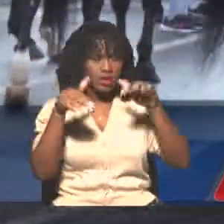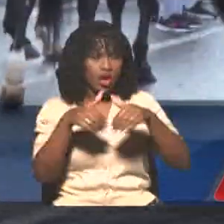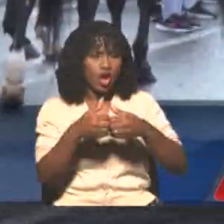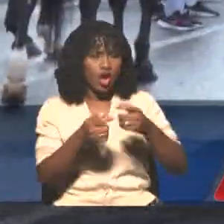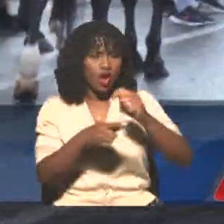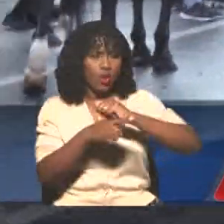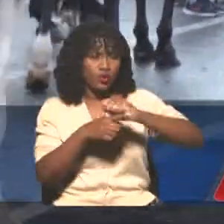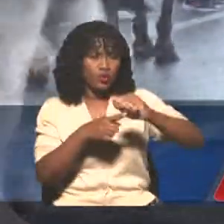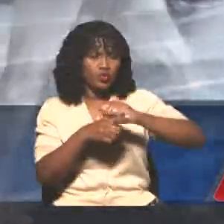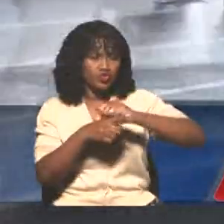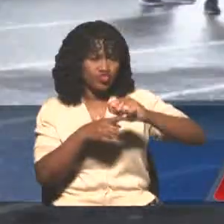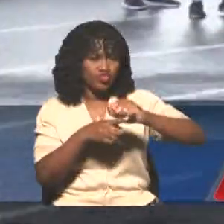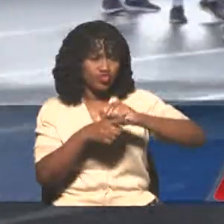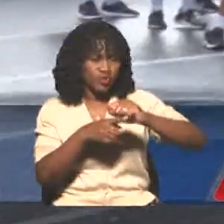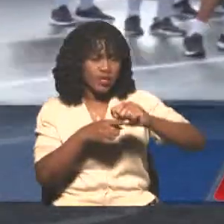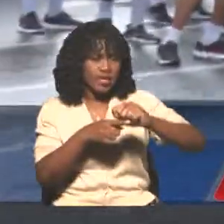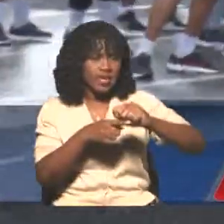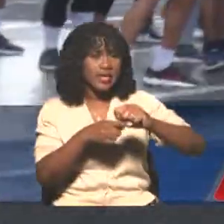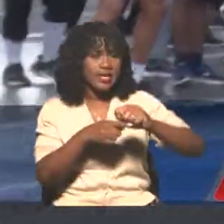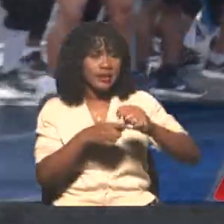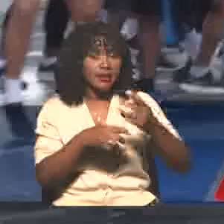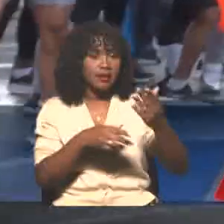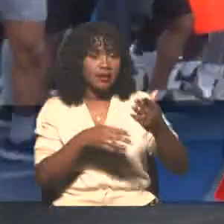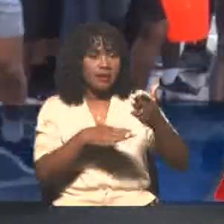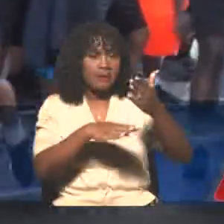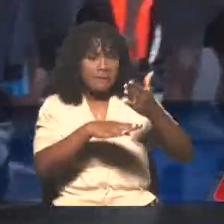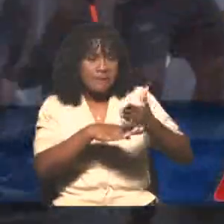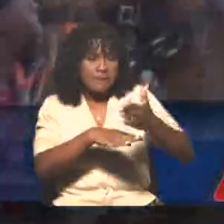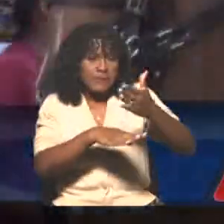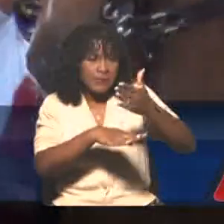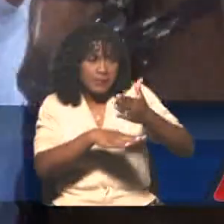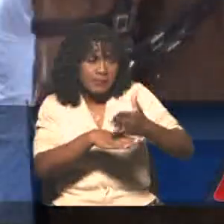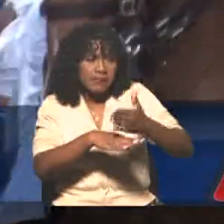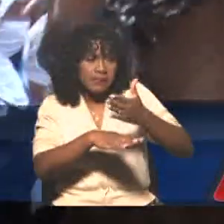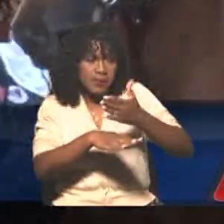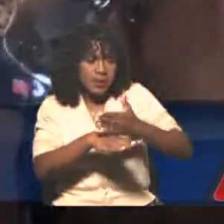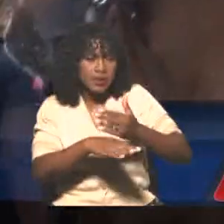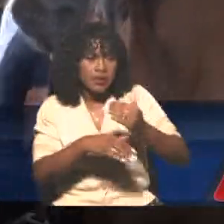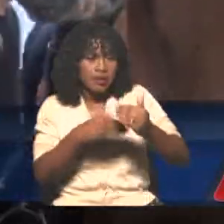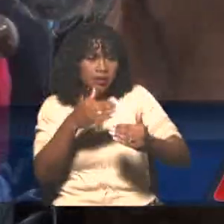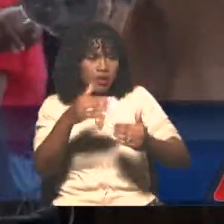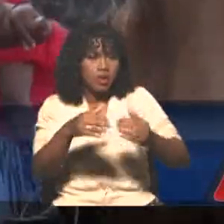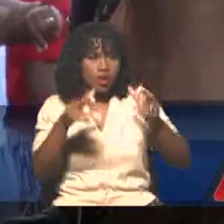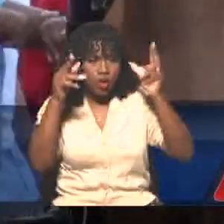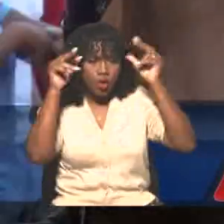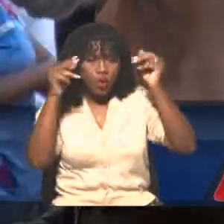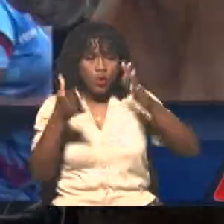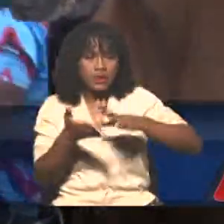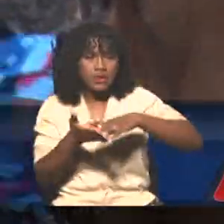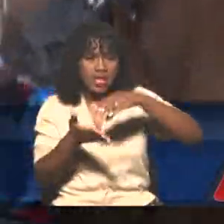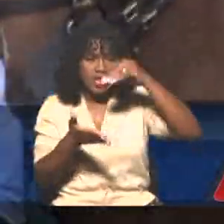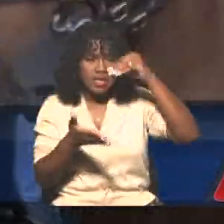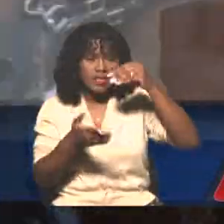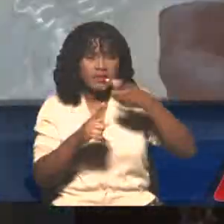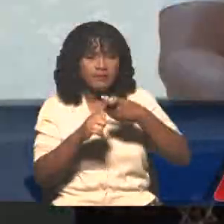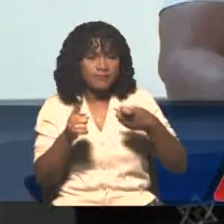for high-stress environments is an incremental approach. Horses learn from repetition